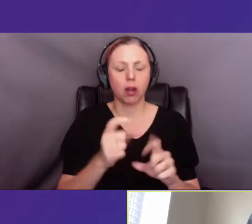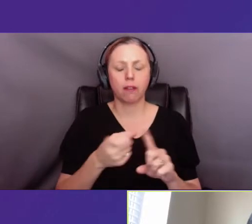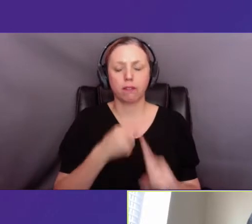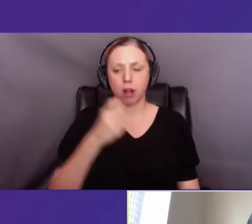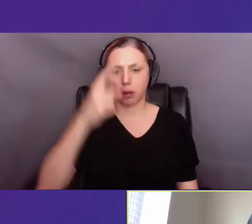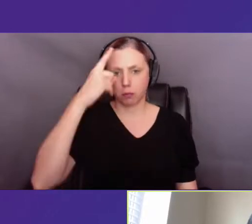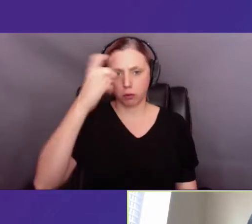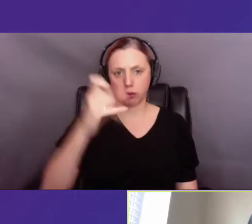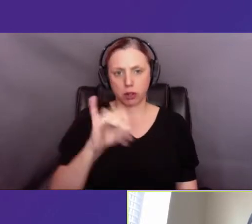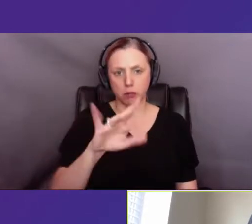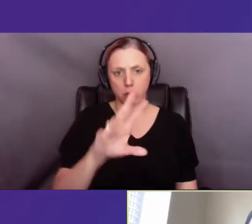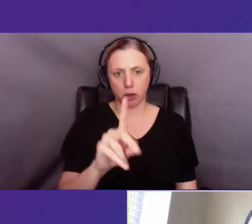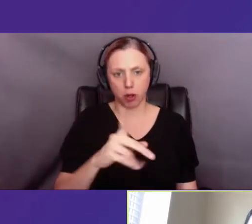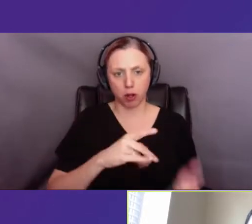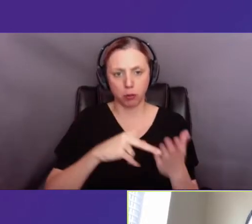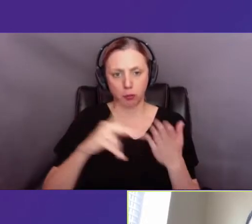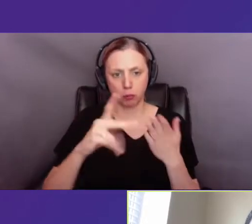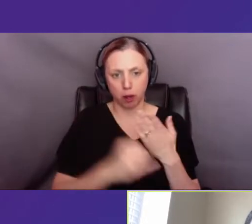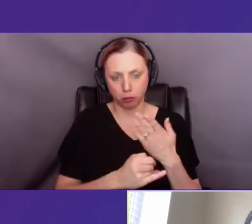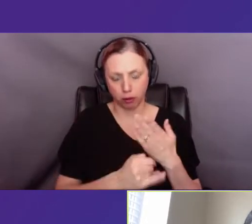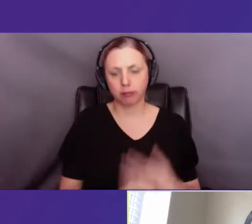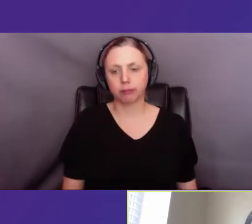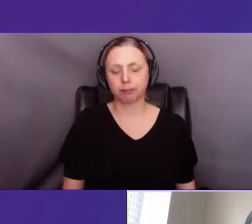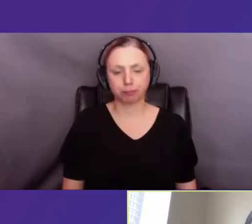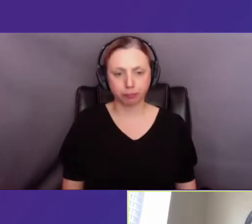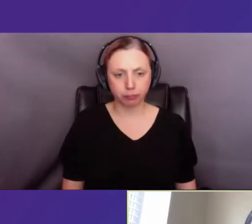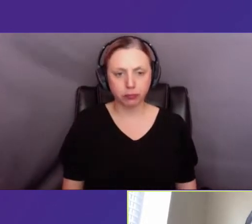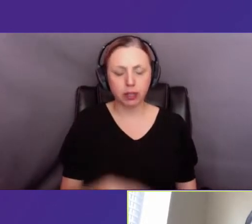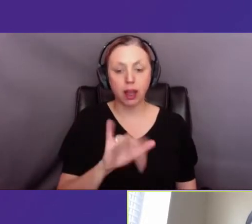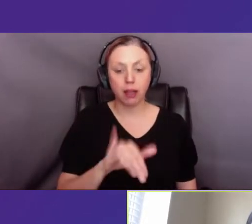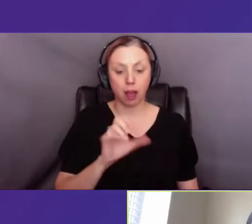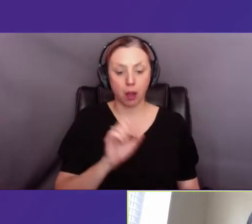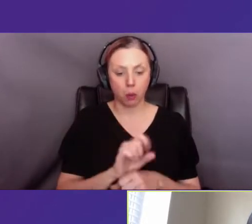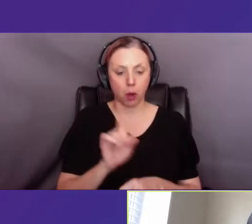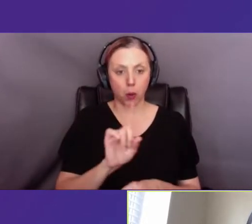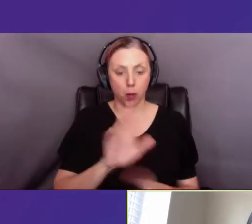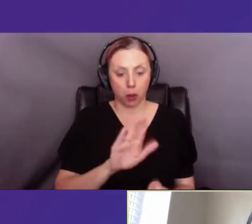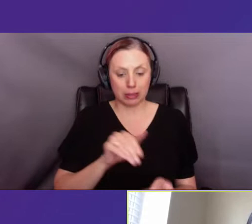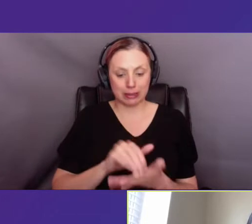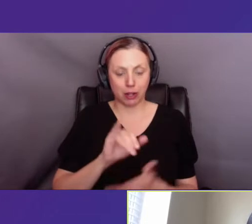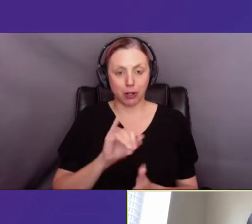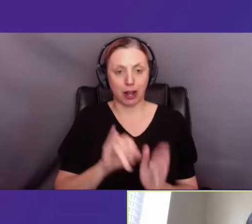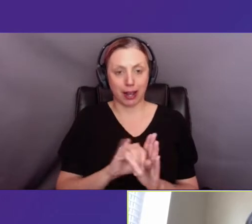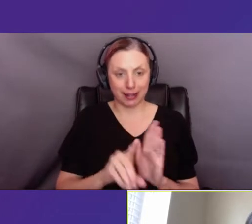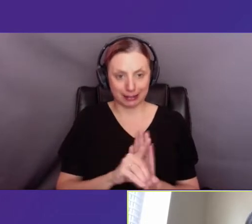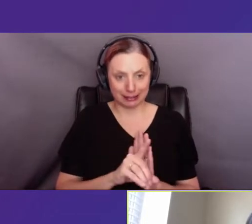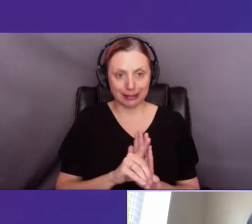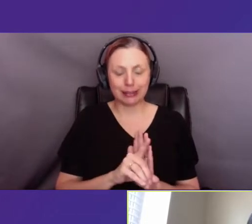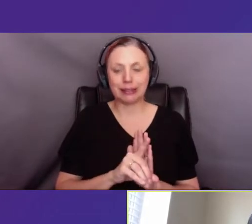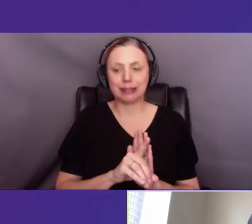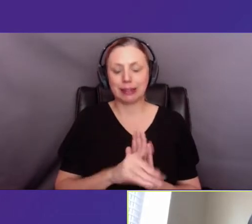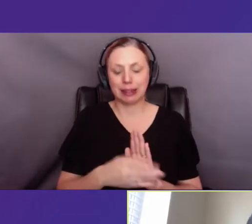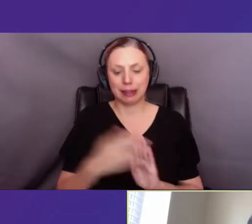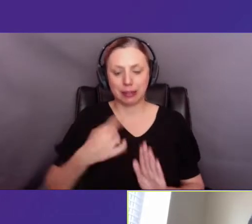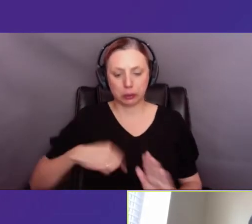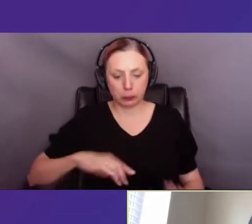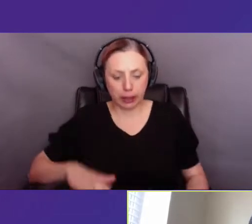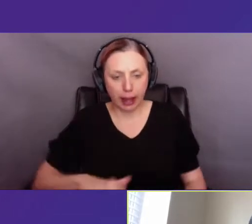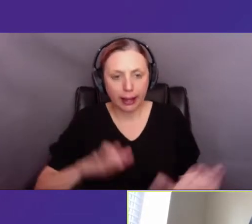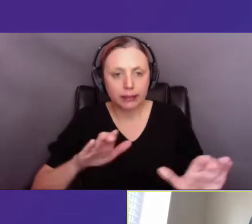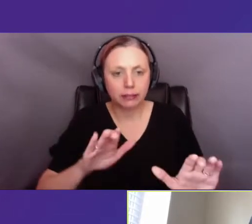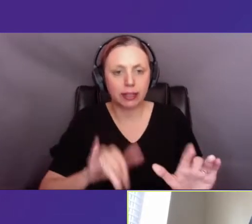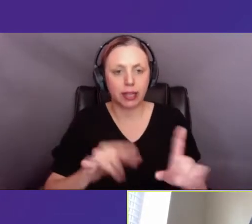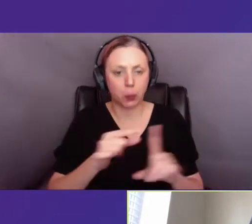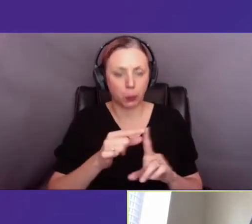Project, the work where we center identity, right? Themes of activate, those